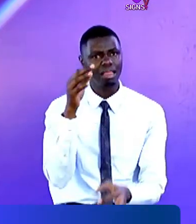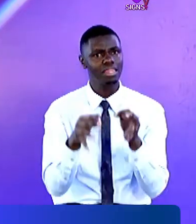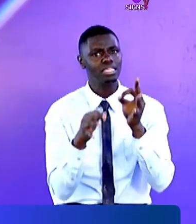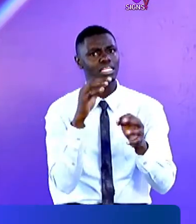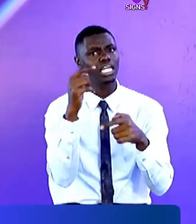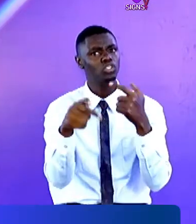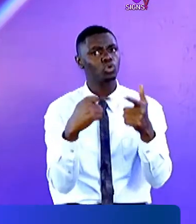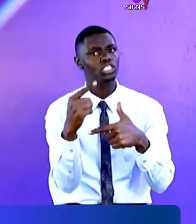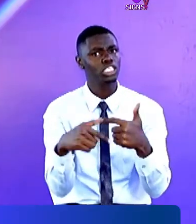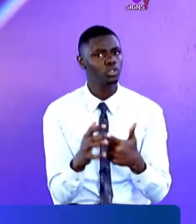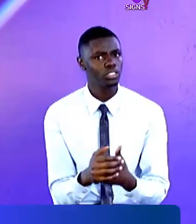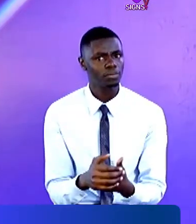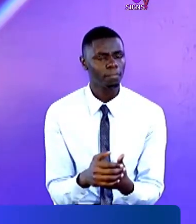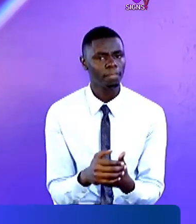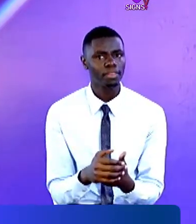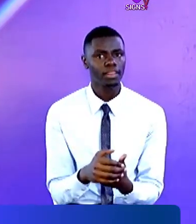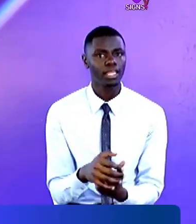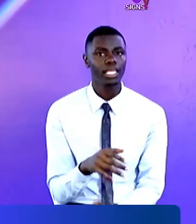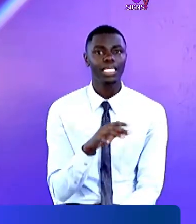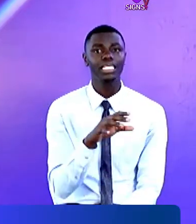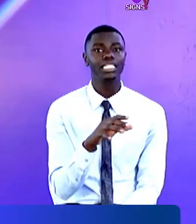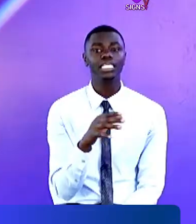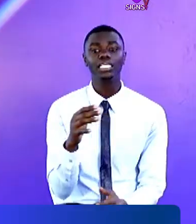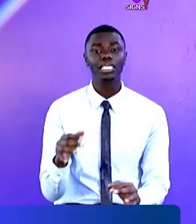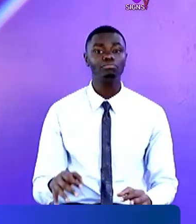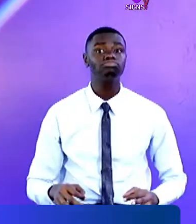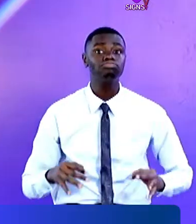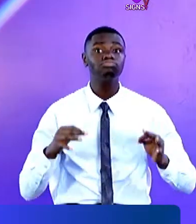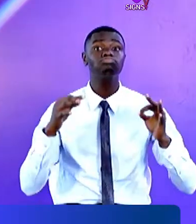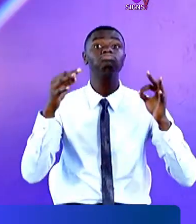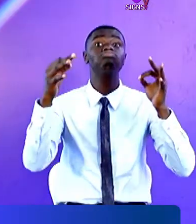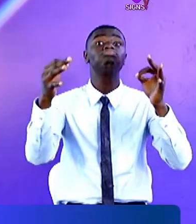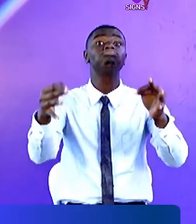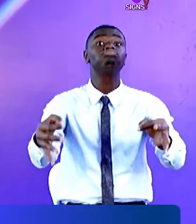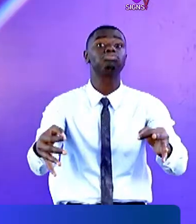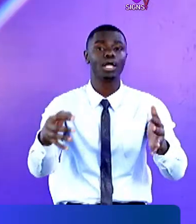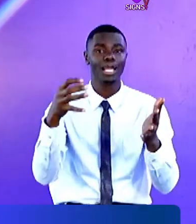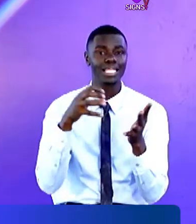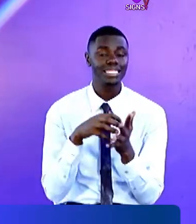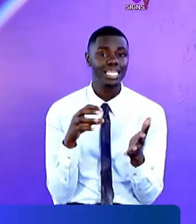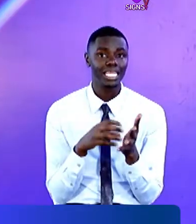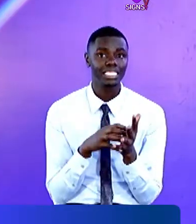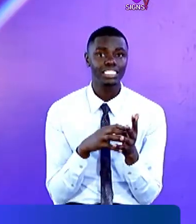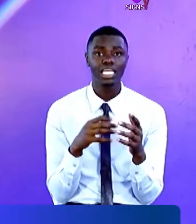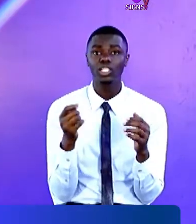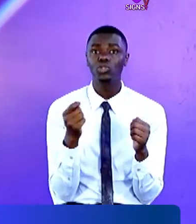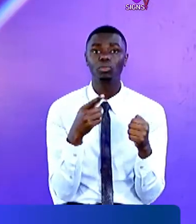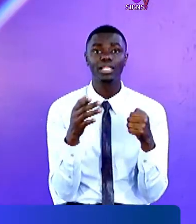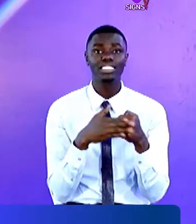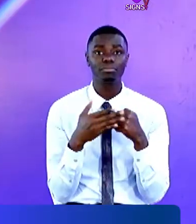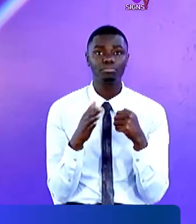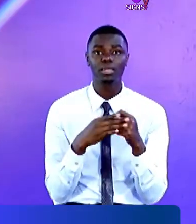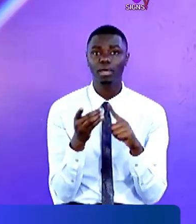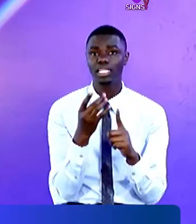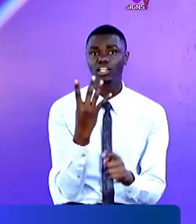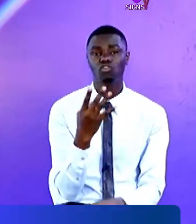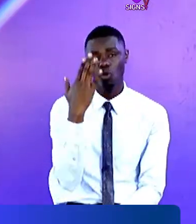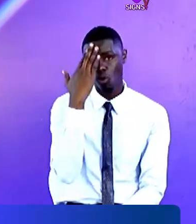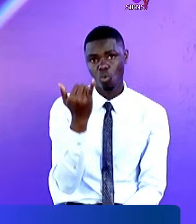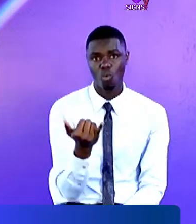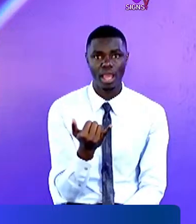on to take this case again to September 4th